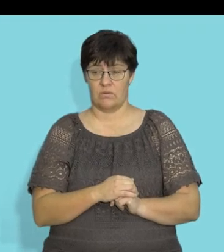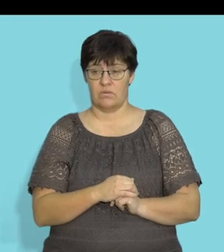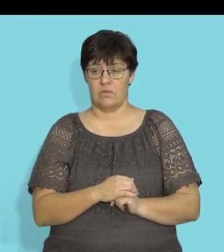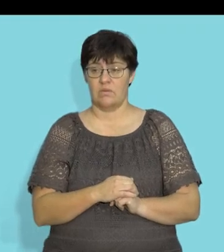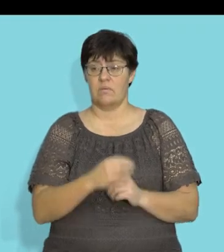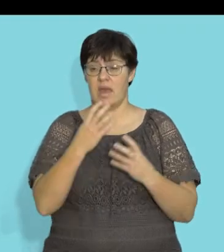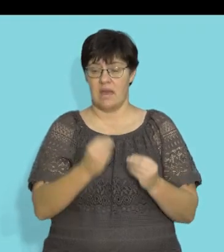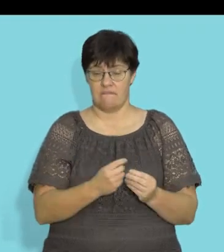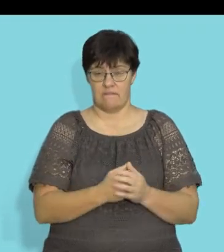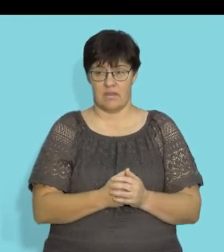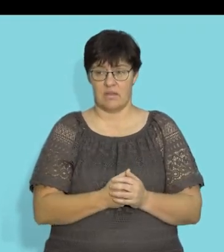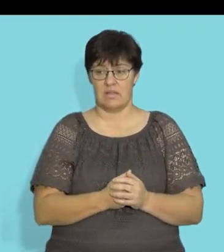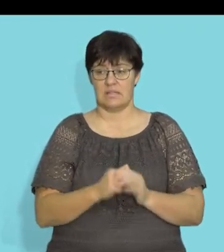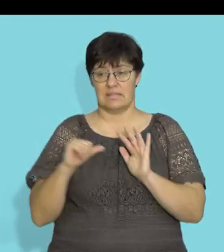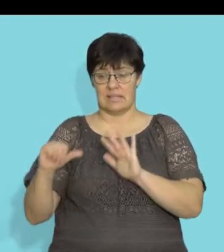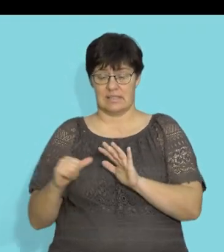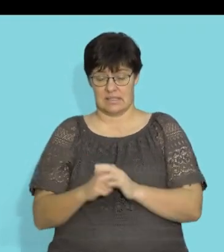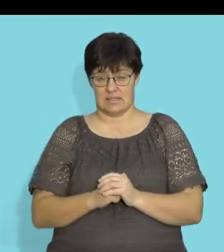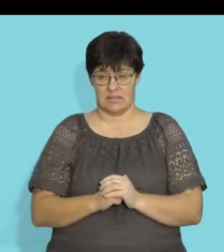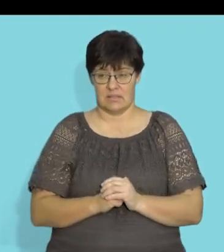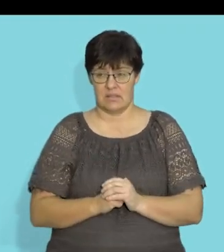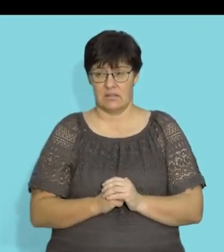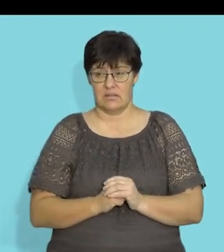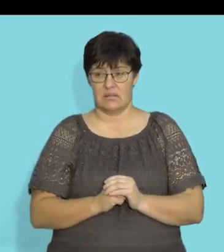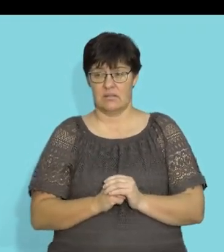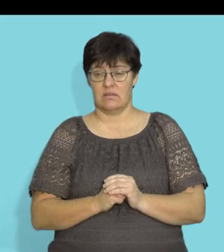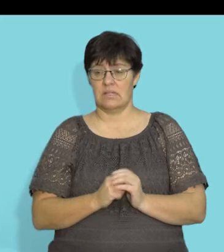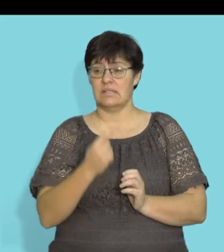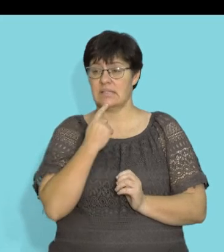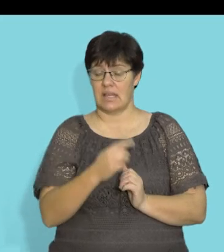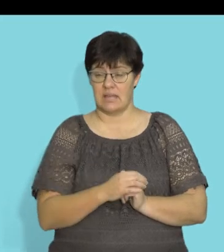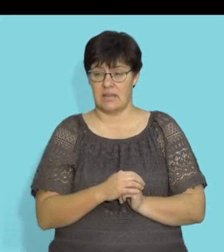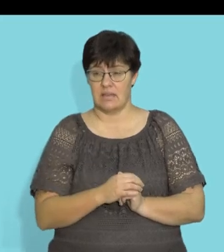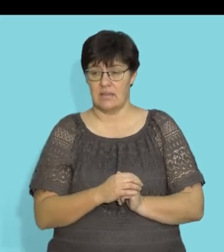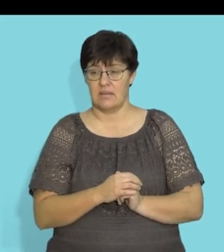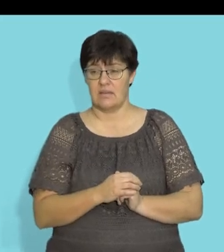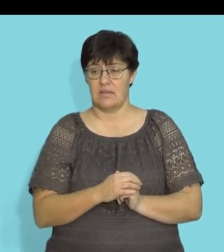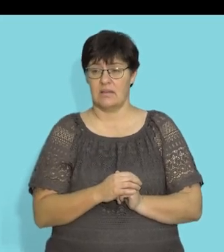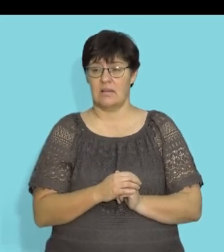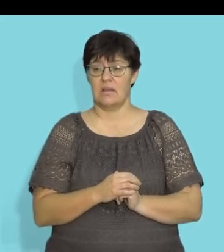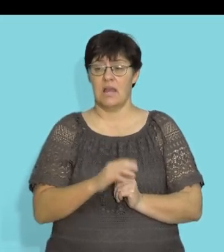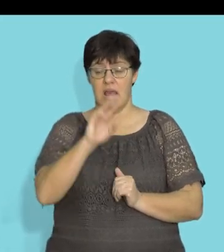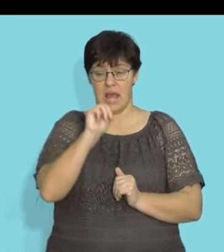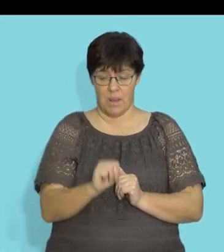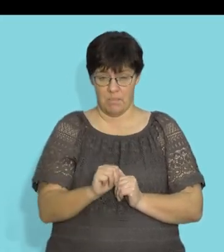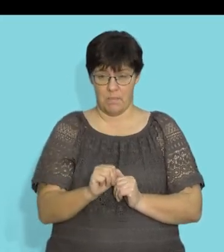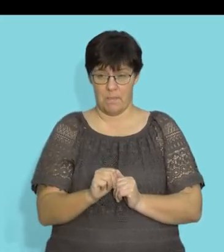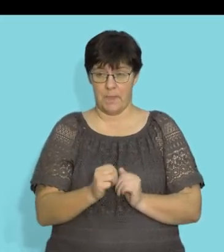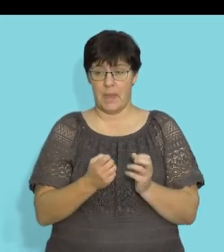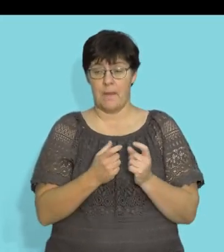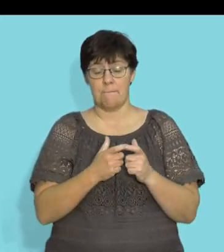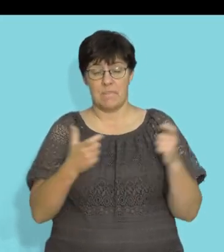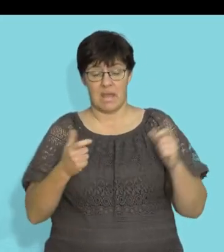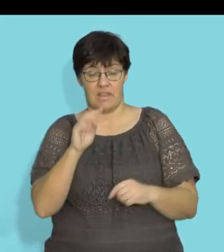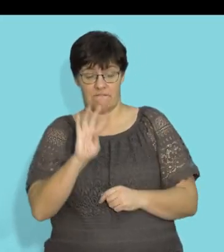And then I'm going to have 6. So this statement is saying that m has to be greater